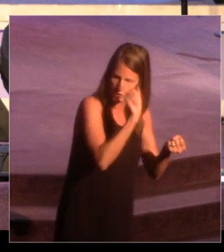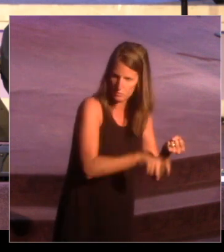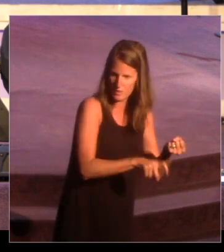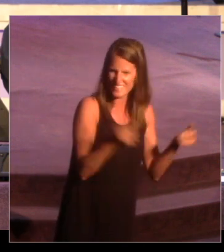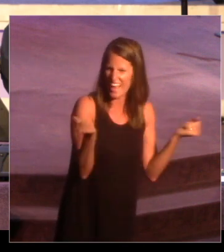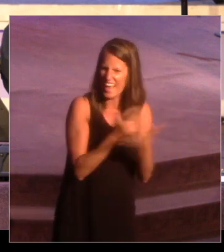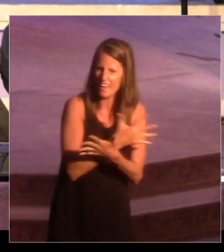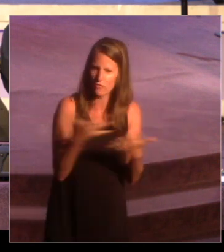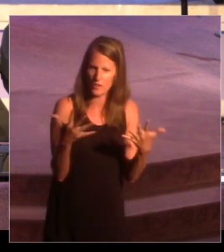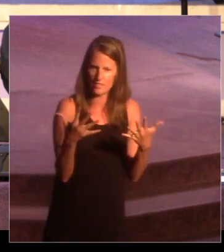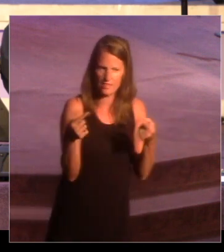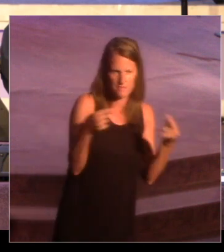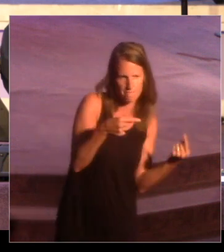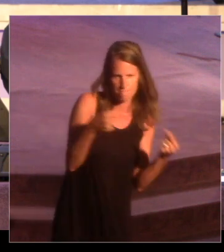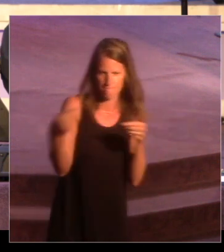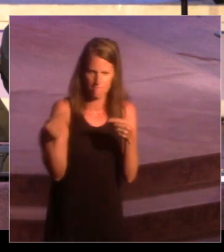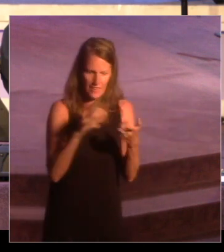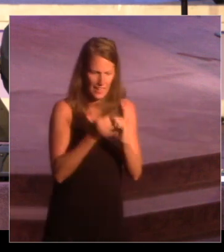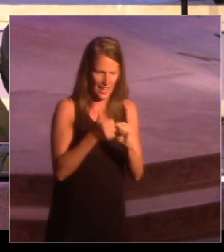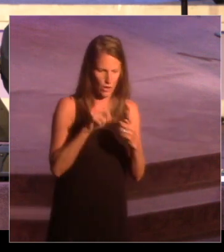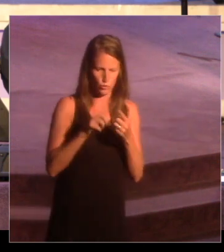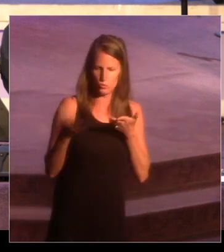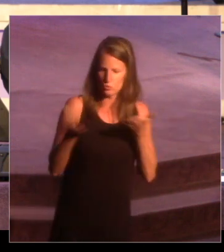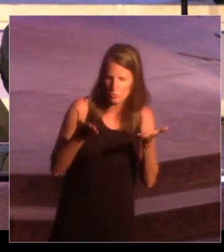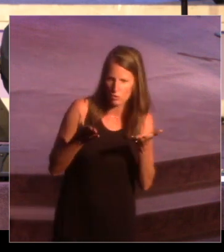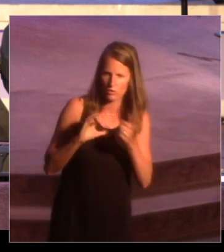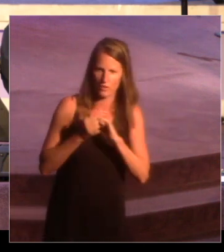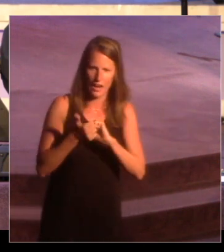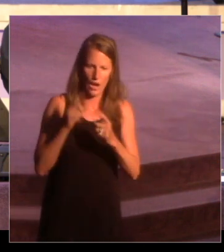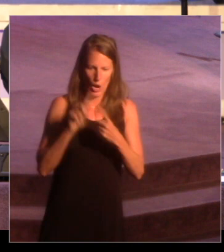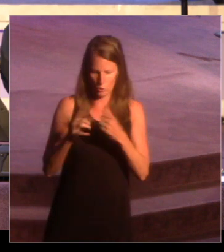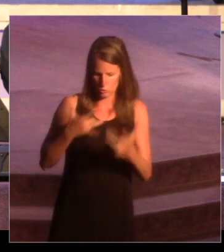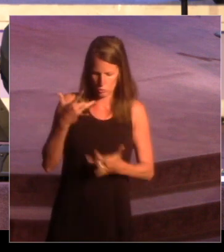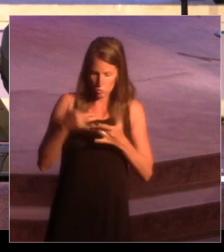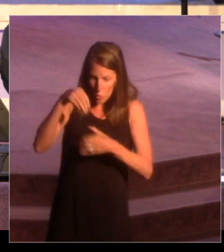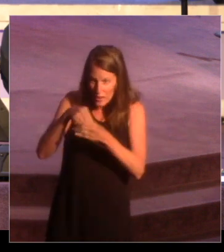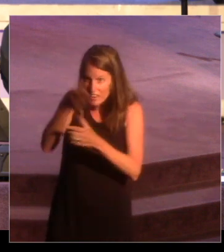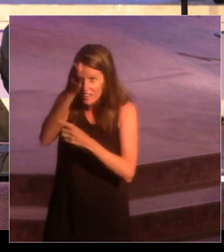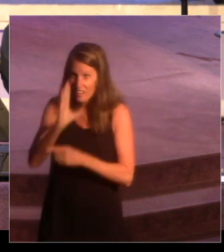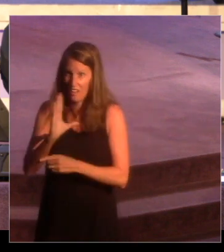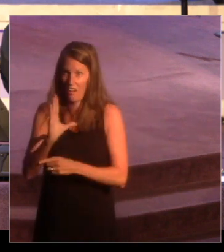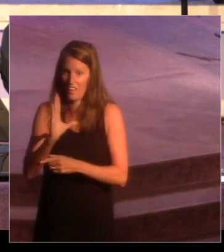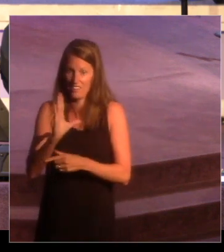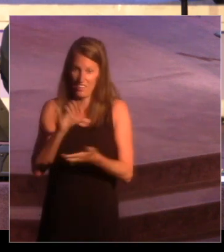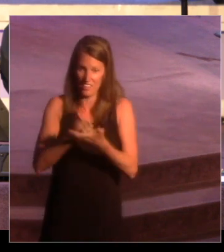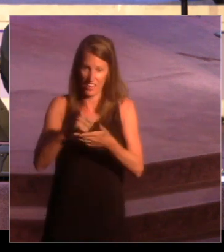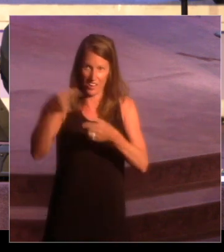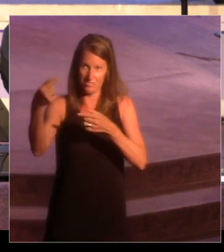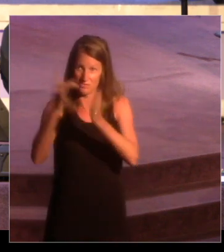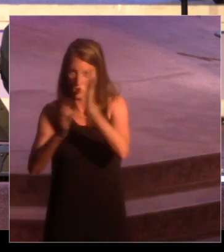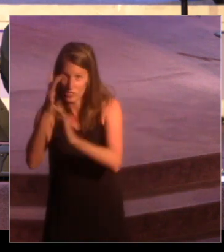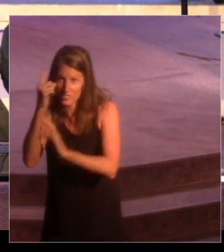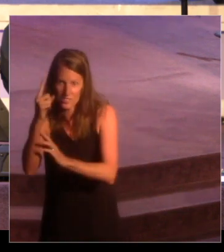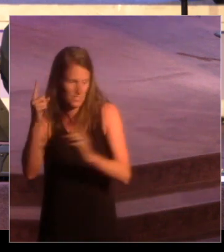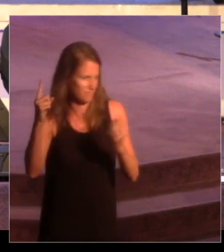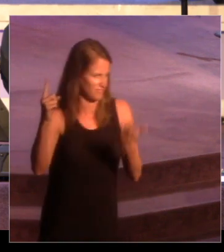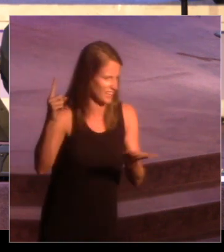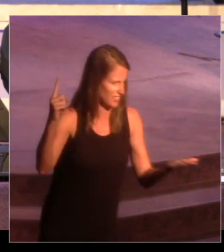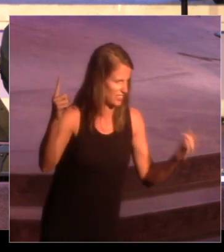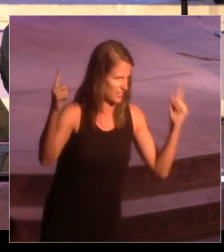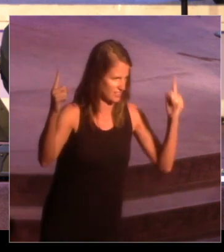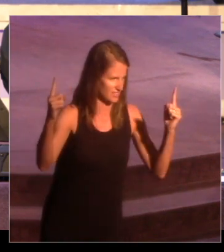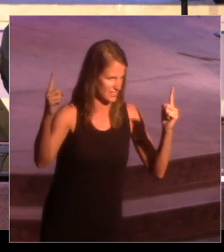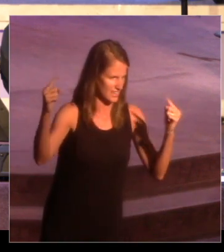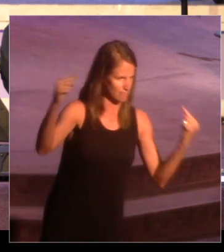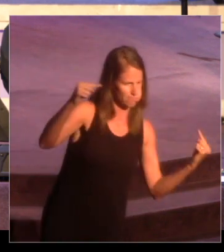Everything that competes with our service of God and our joy in him must be set to flame. If that seems